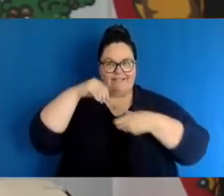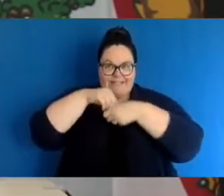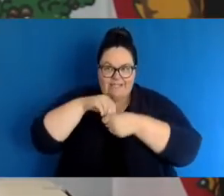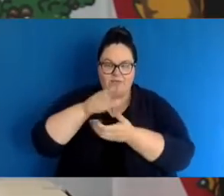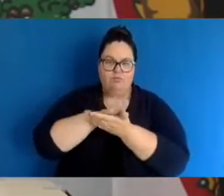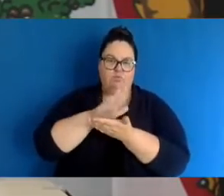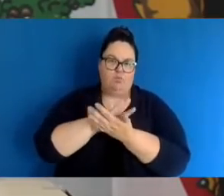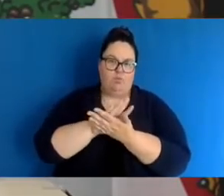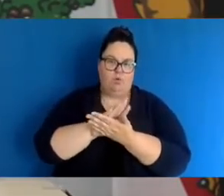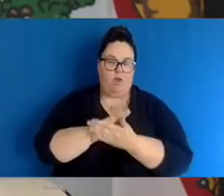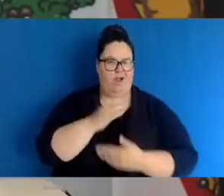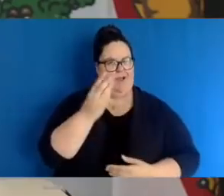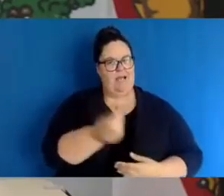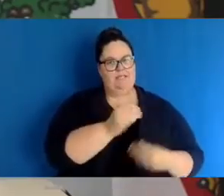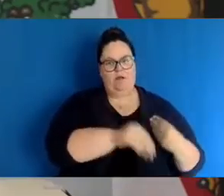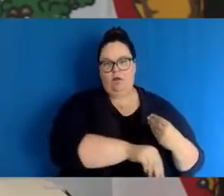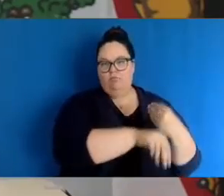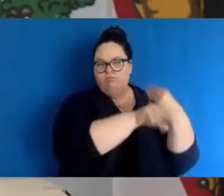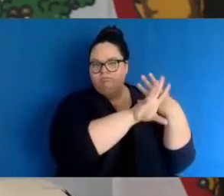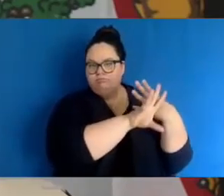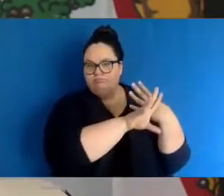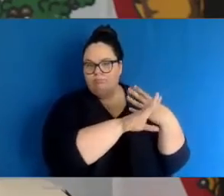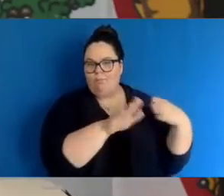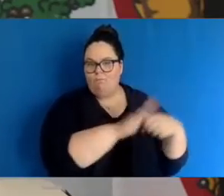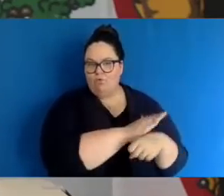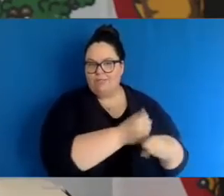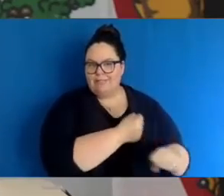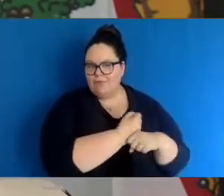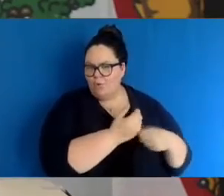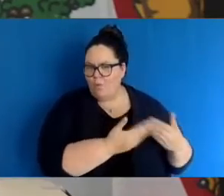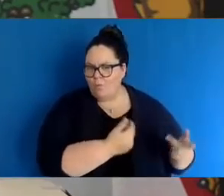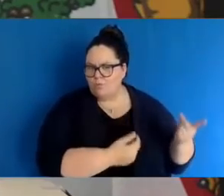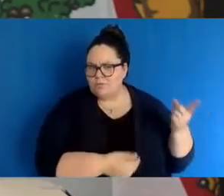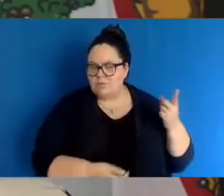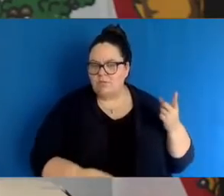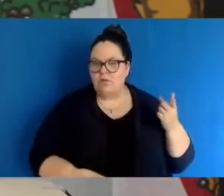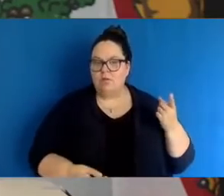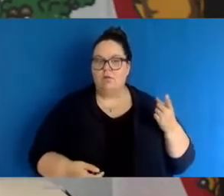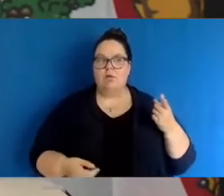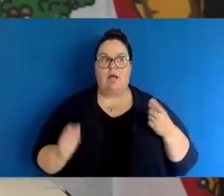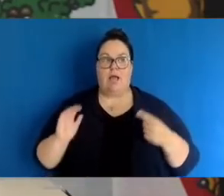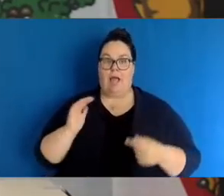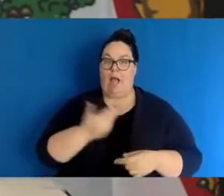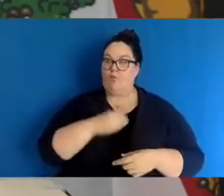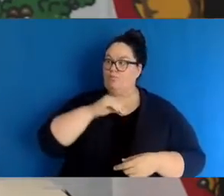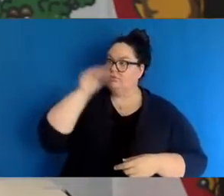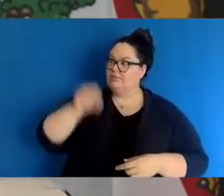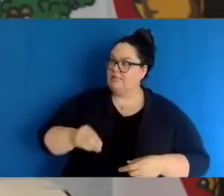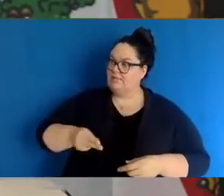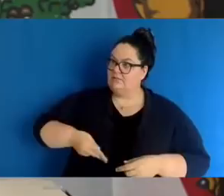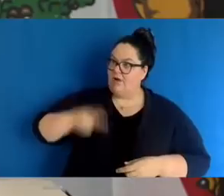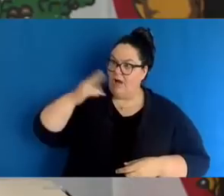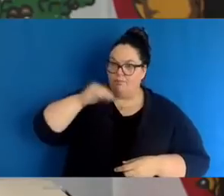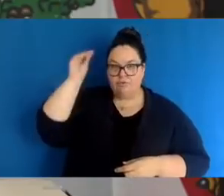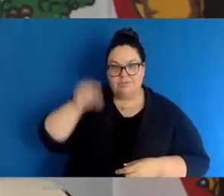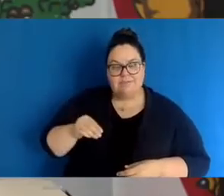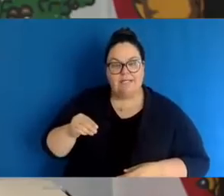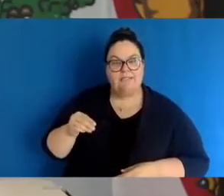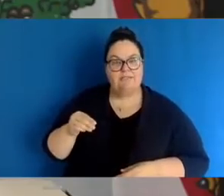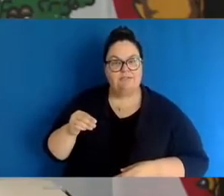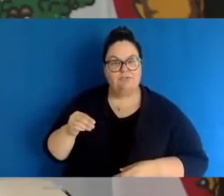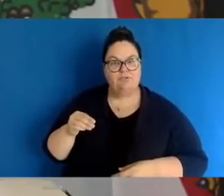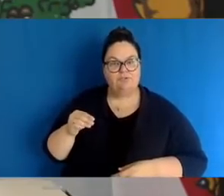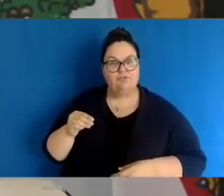now. We have an increased number of vaccinated islanders in place, which gives us a little bit more level of comfort. And